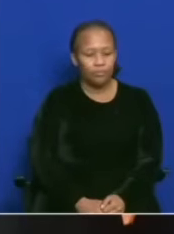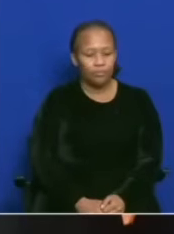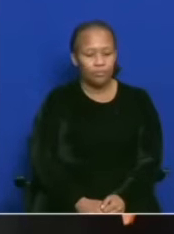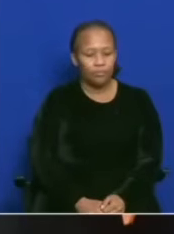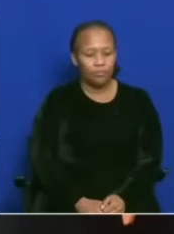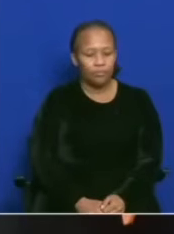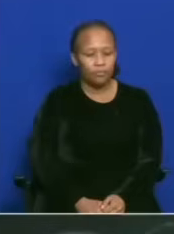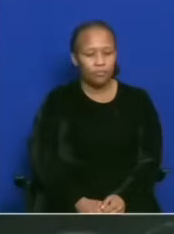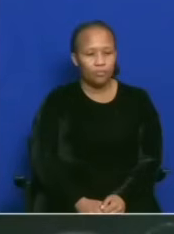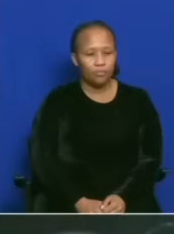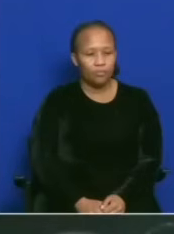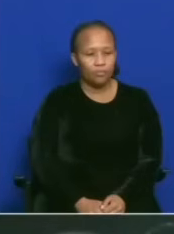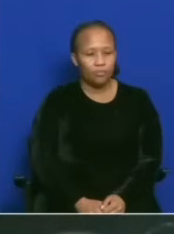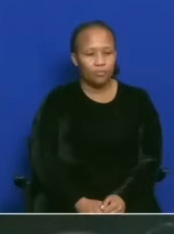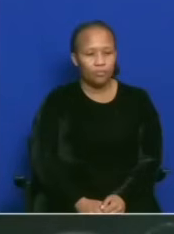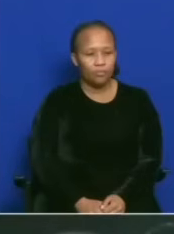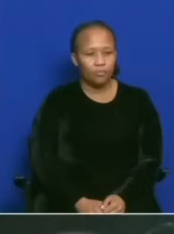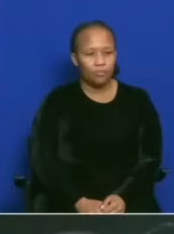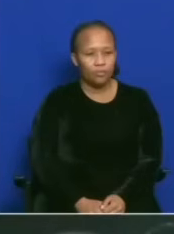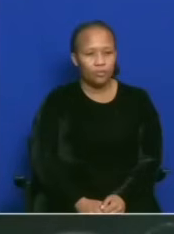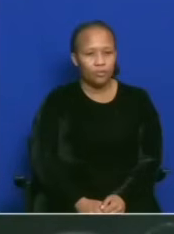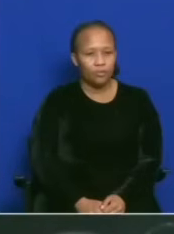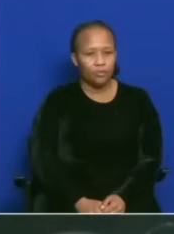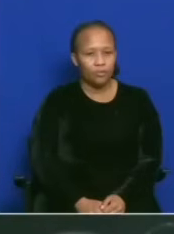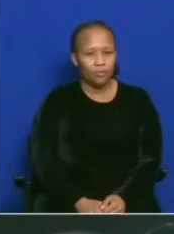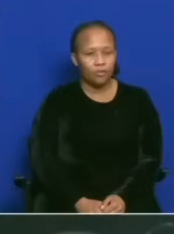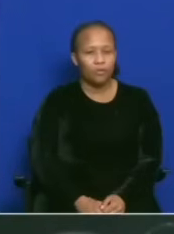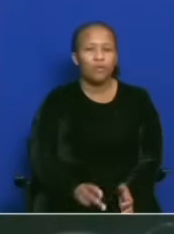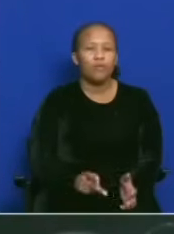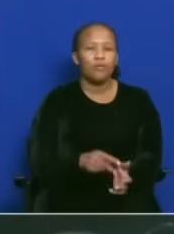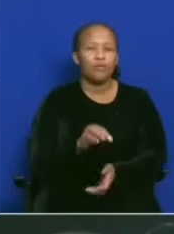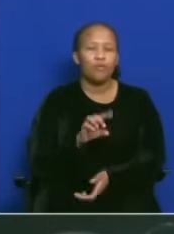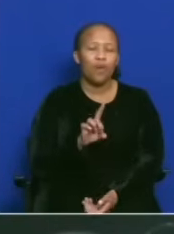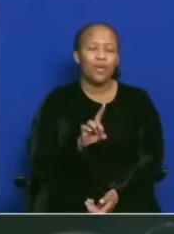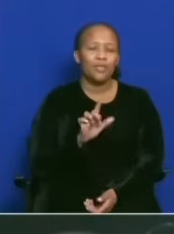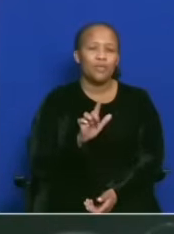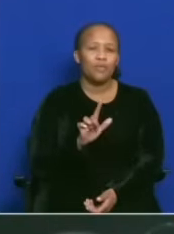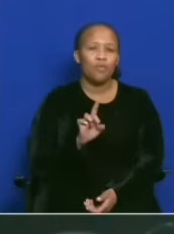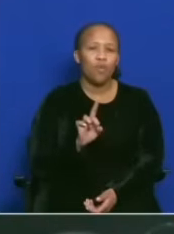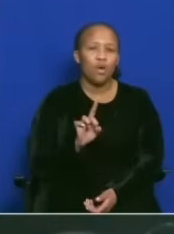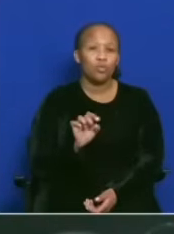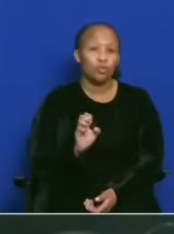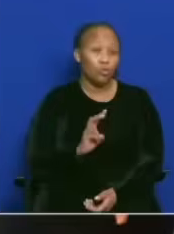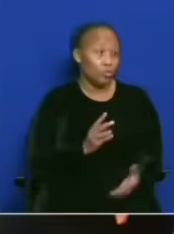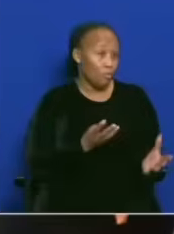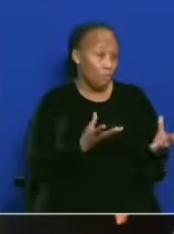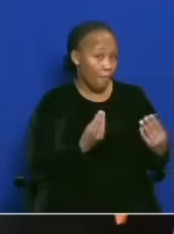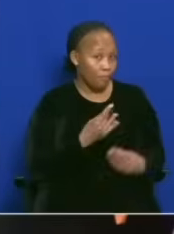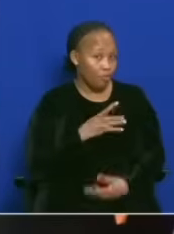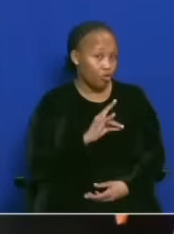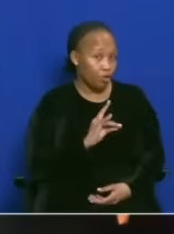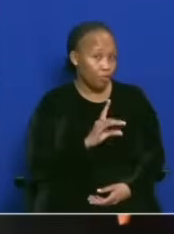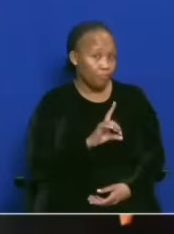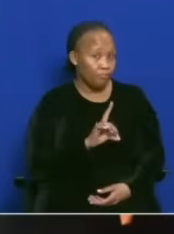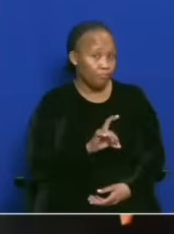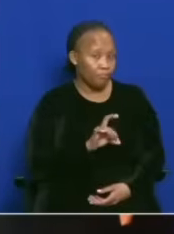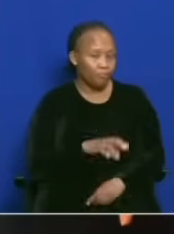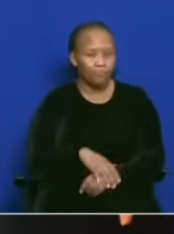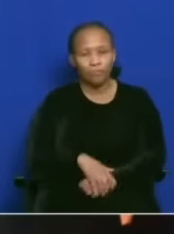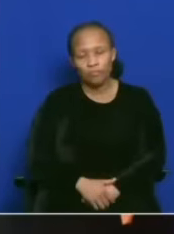Do you have it, Chair? 1712. So, sort of just over halfway down that